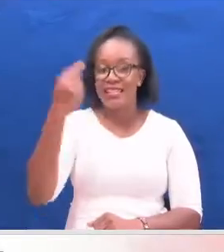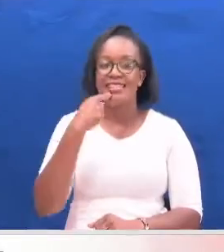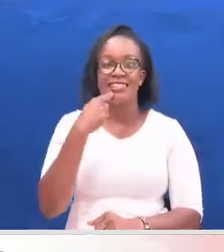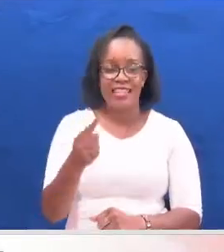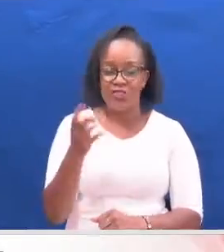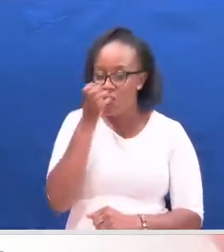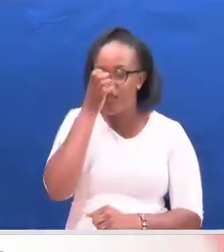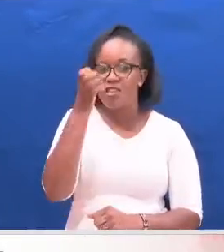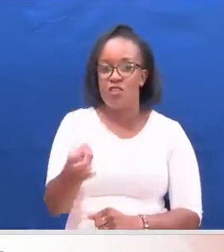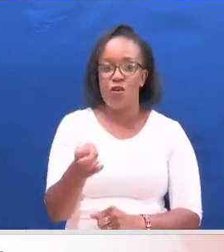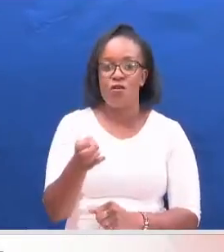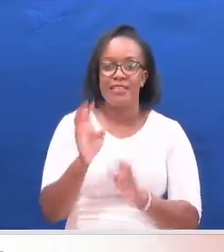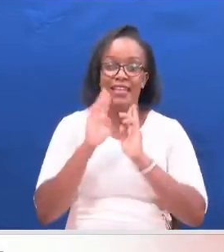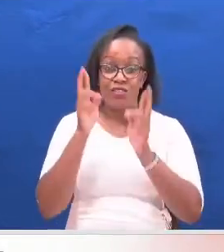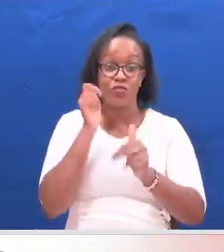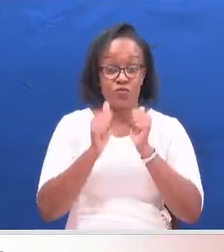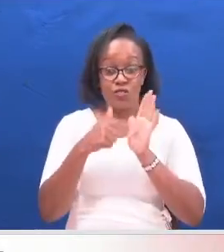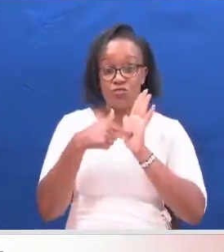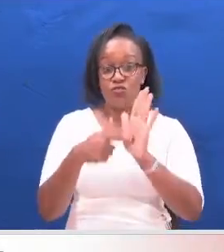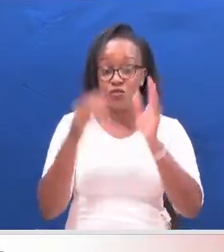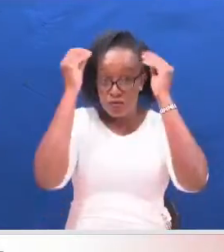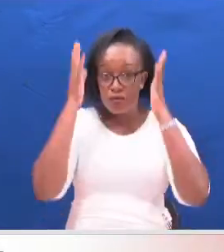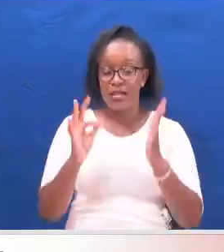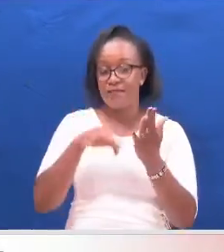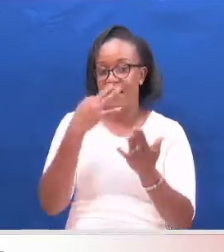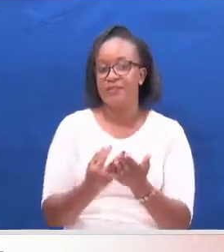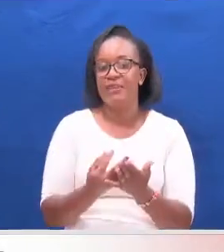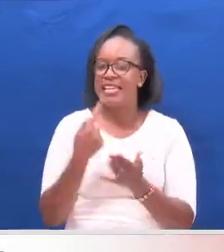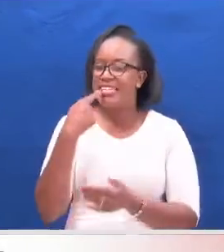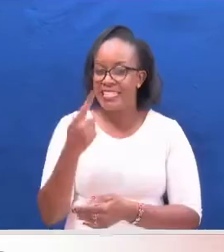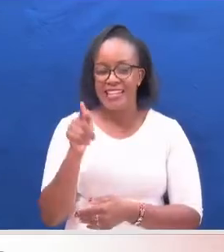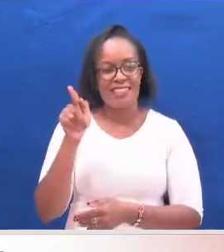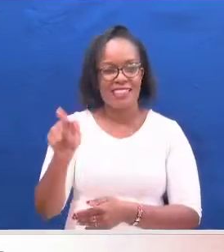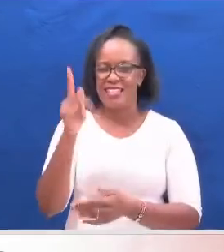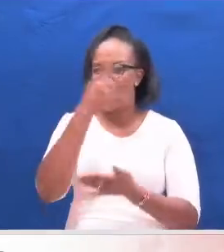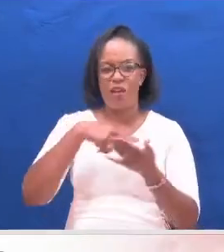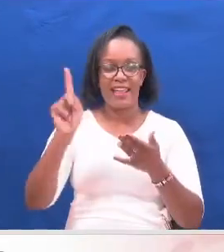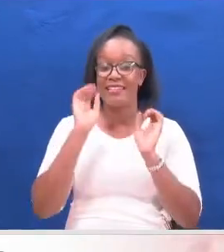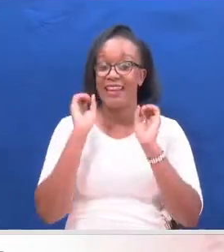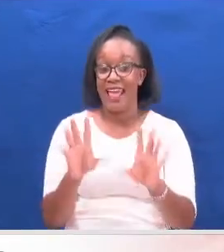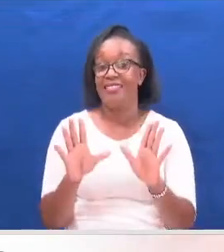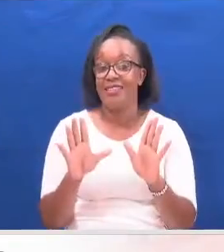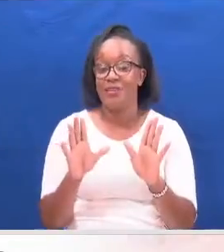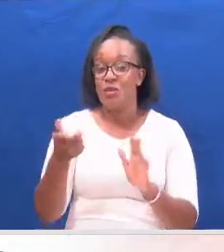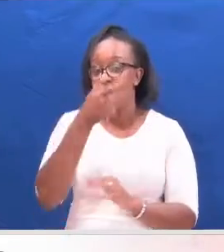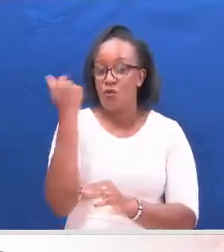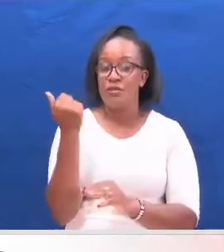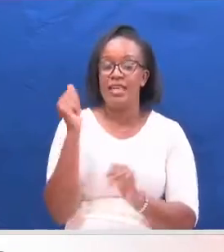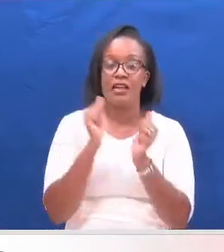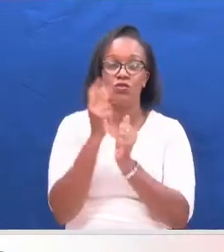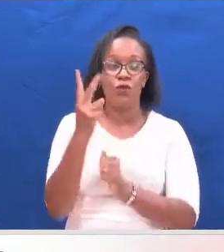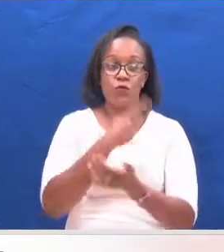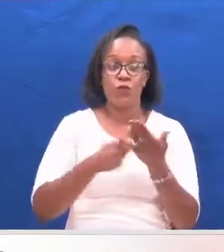mass students' failure. The Education CS saying the findings are inaccurate as they date 12 weeks back.